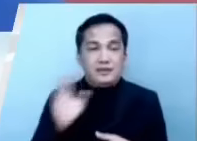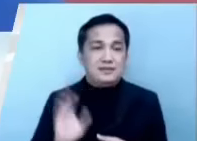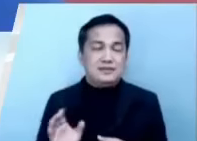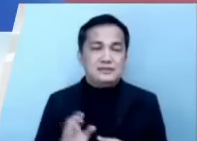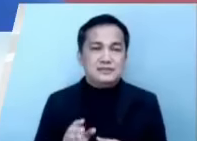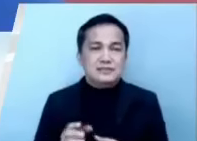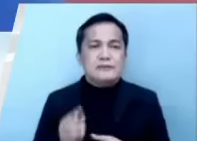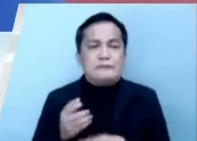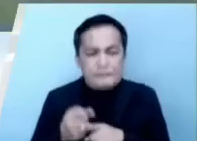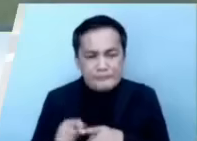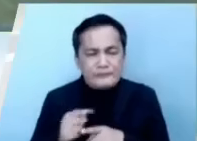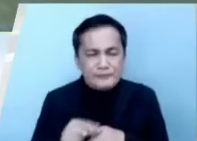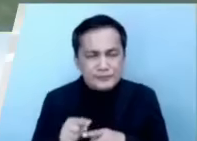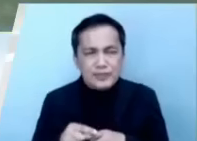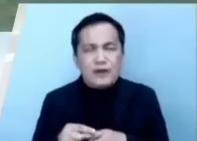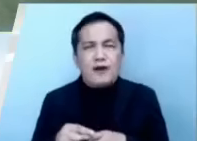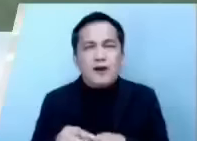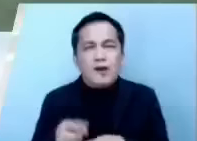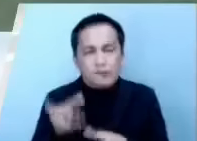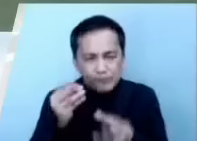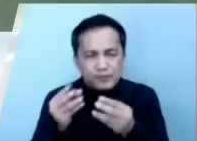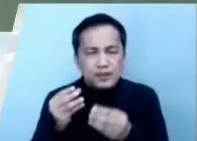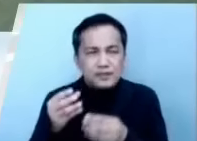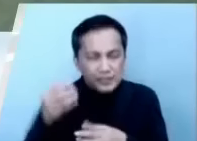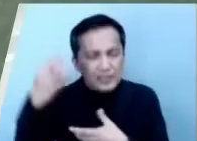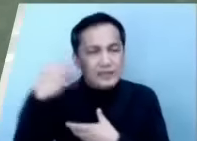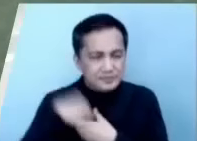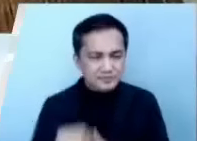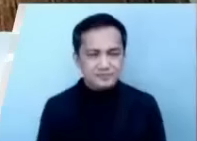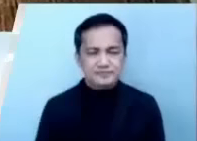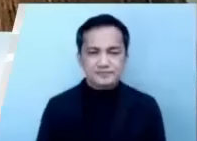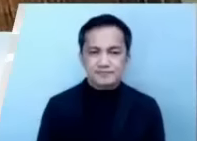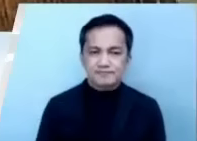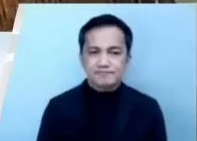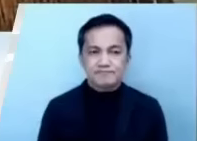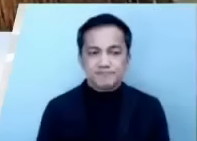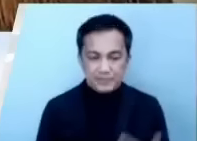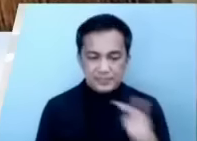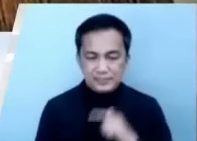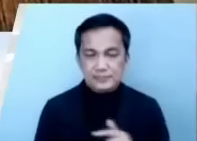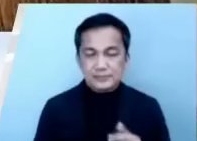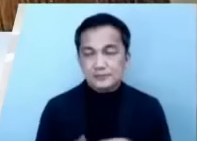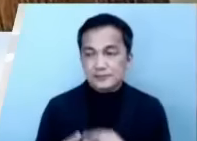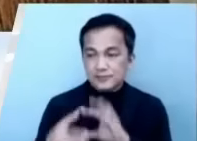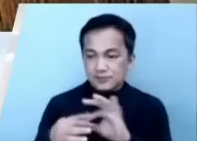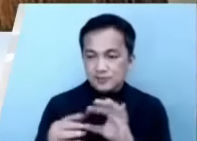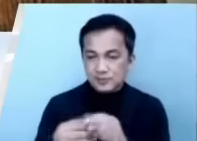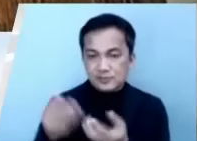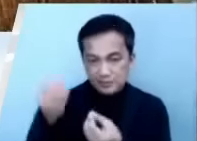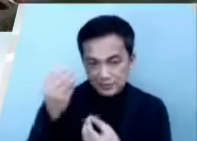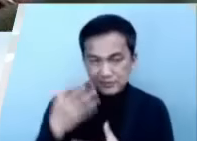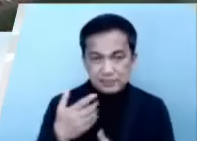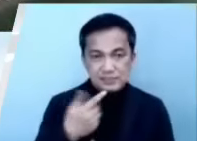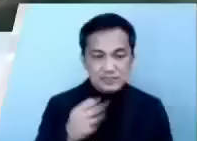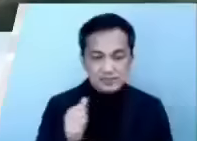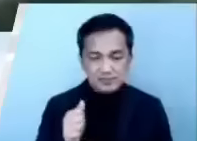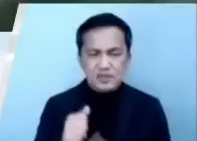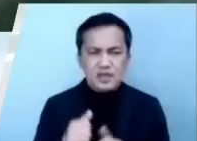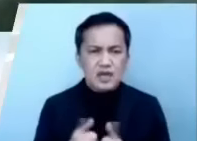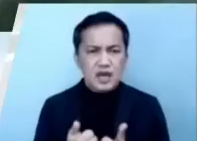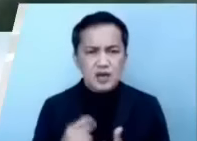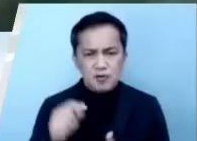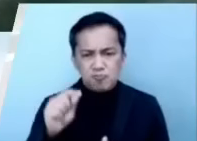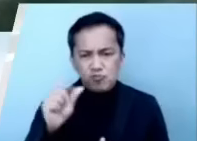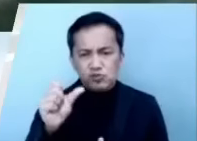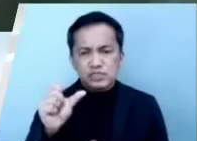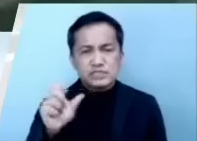day to grow. Ikinuwento ni Chelsea sa GMA Integrated News kung paanong muntik na siyang mag-back